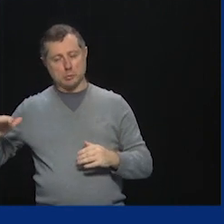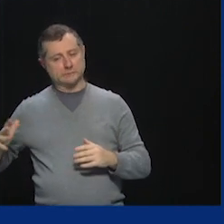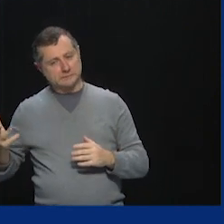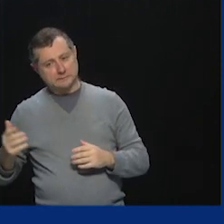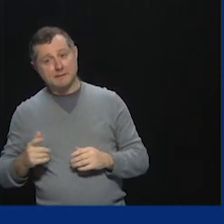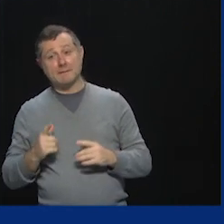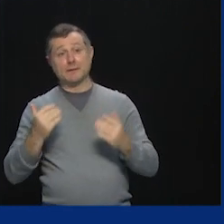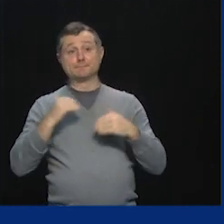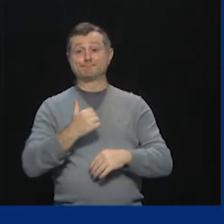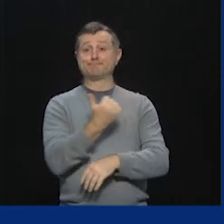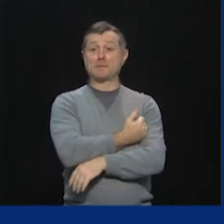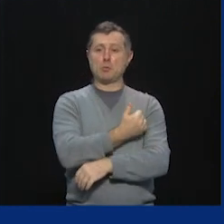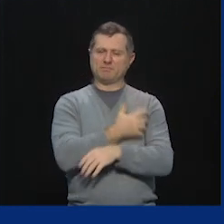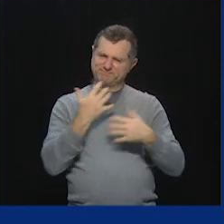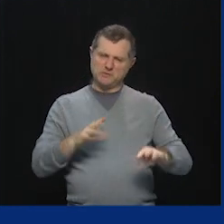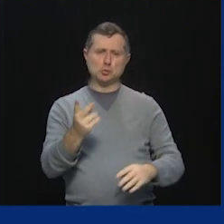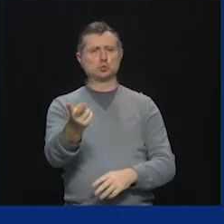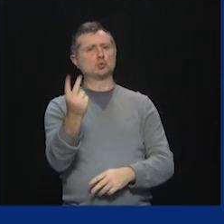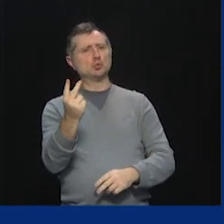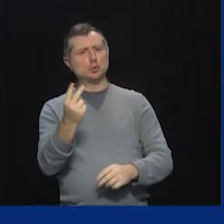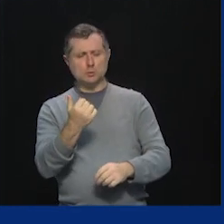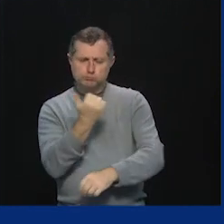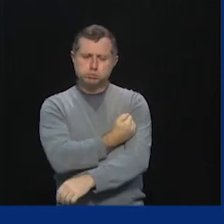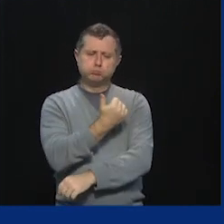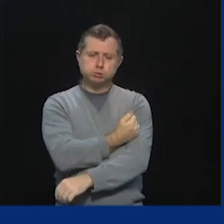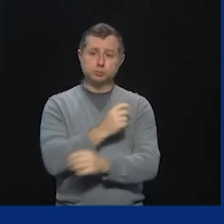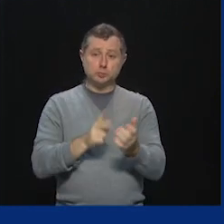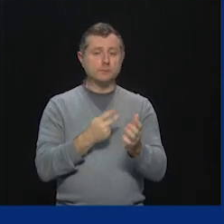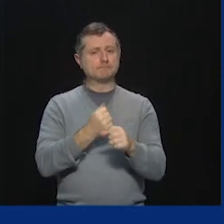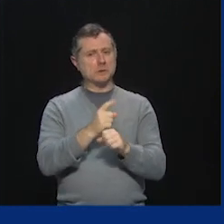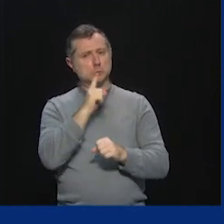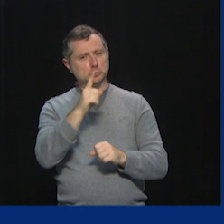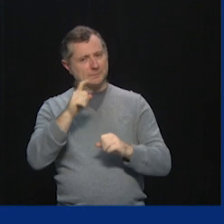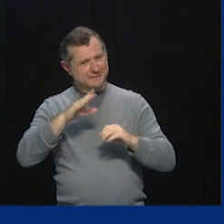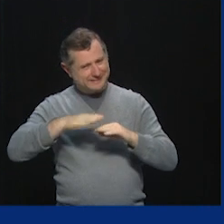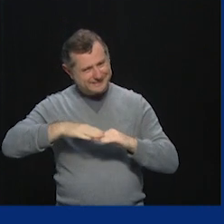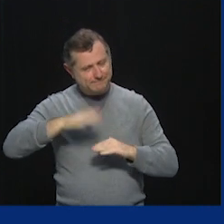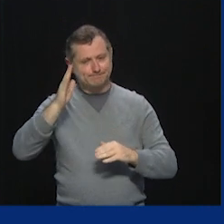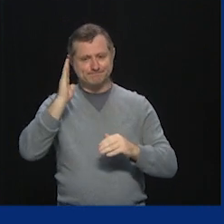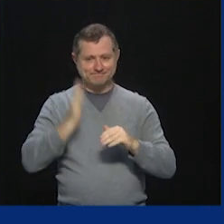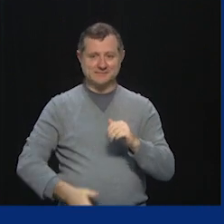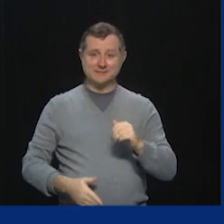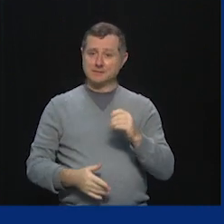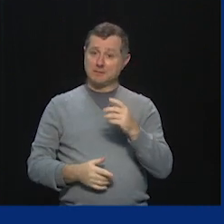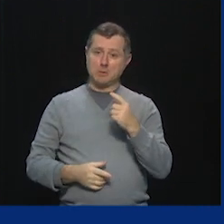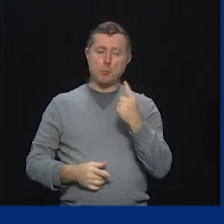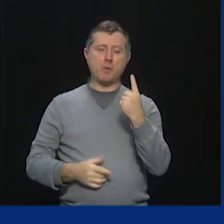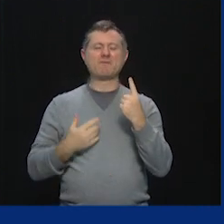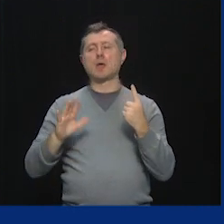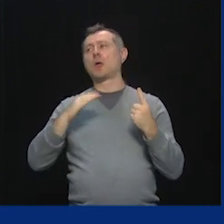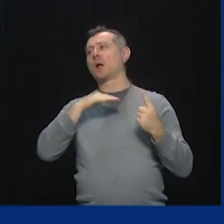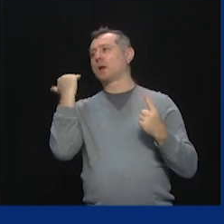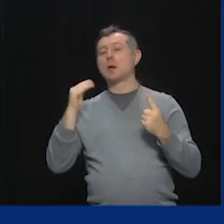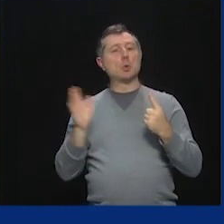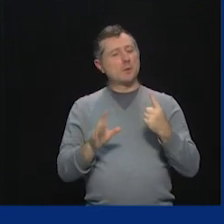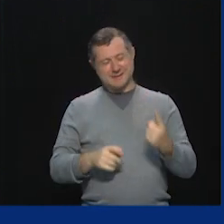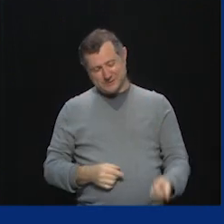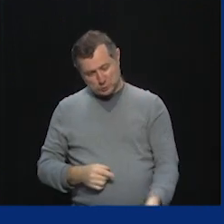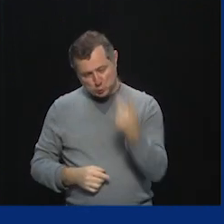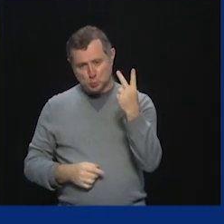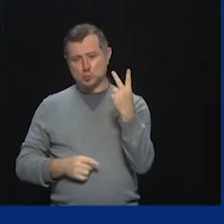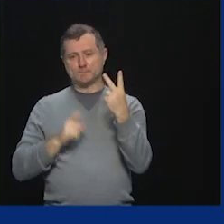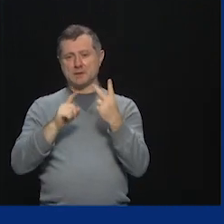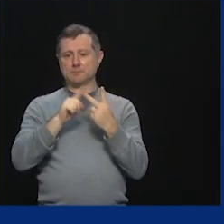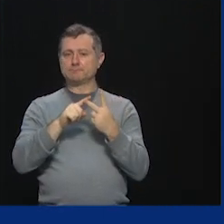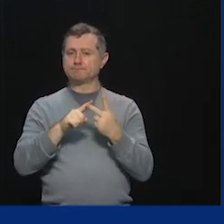my friends, getting it done. And for people who think they're okay with one, please help us get the word out. It's not one and done. You are